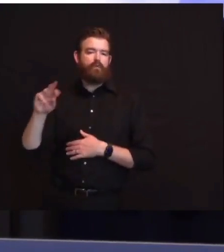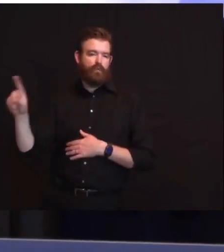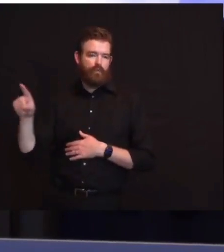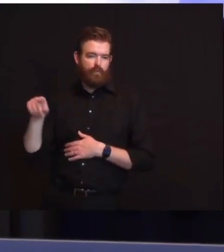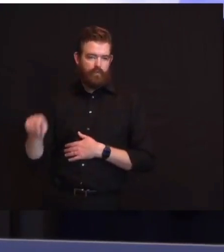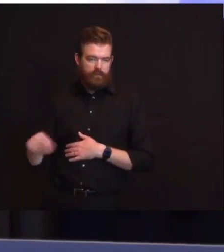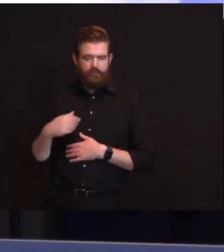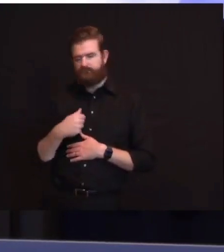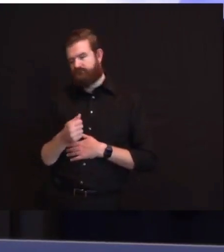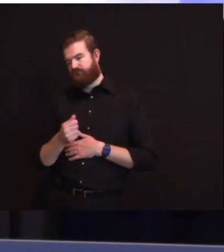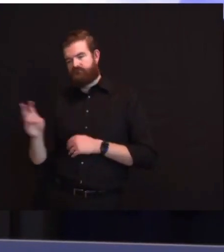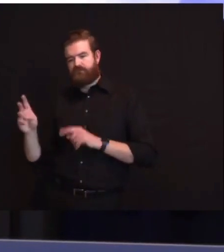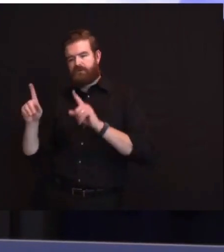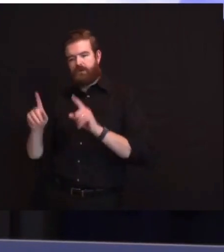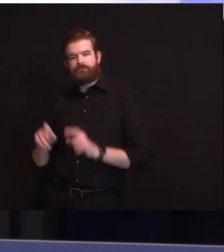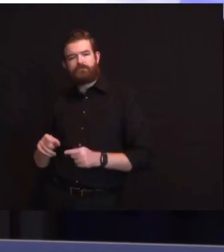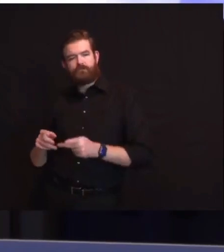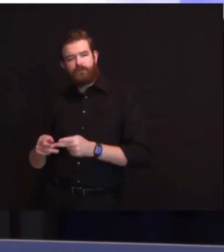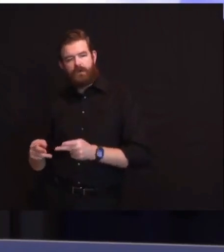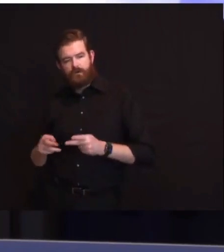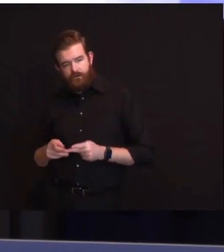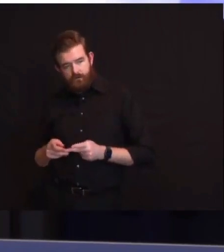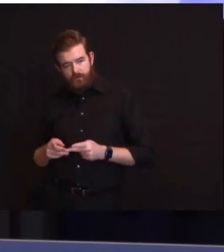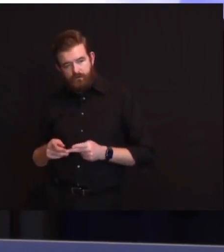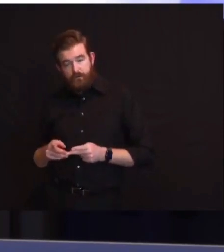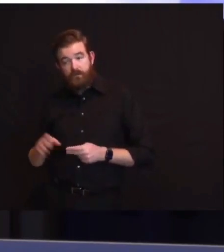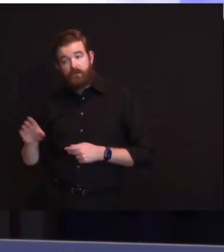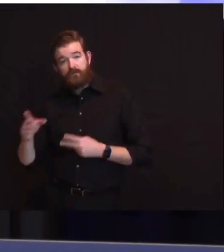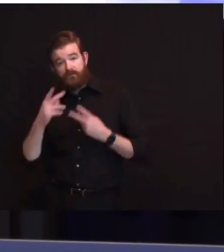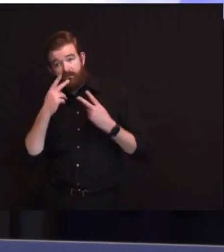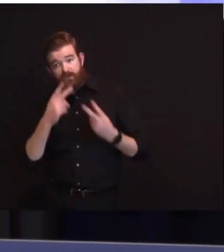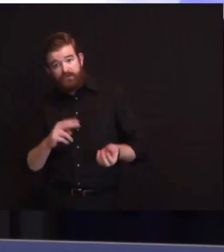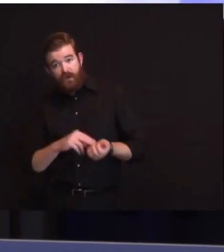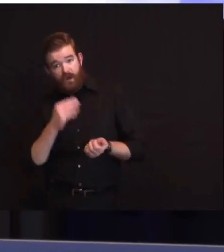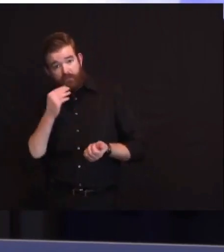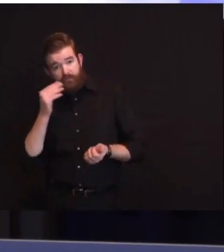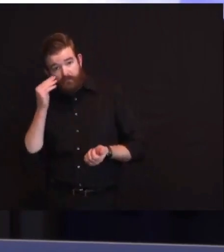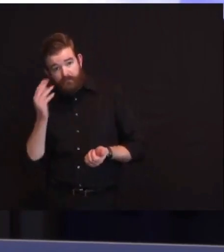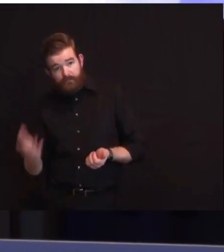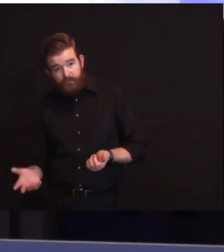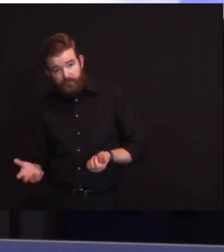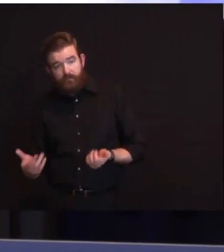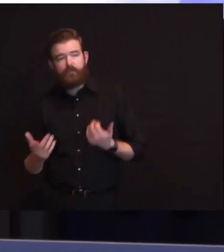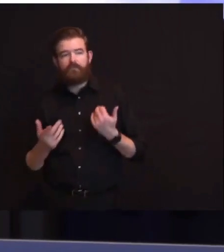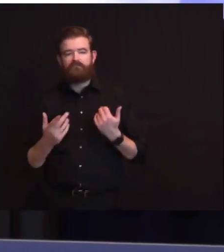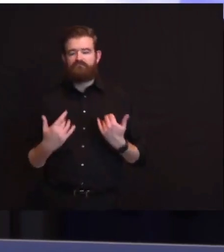Visits to nursing homes. The visits to nursing homes, we have another meeting today.